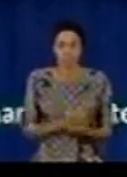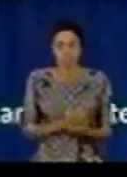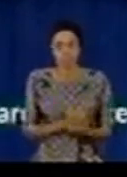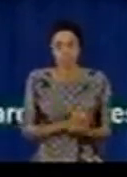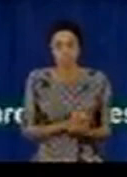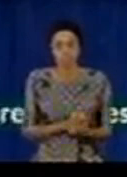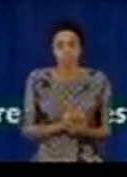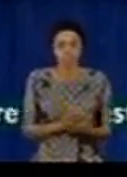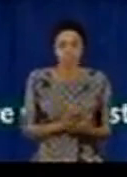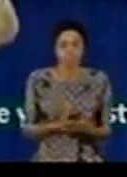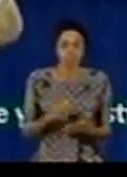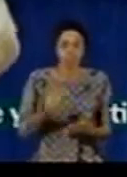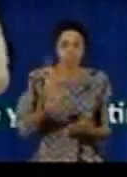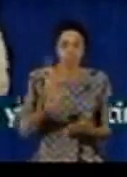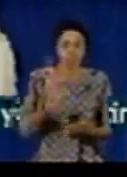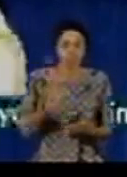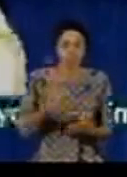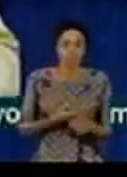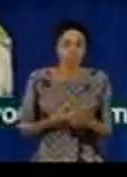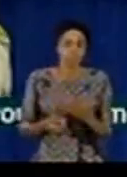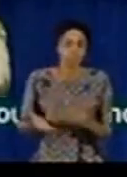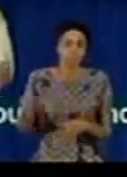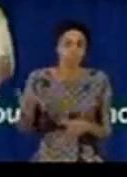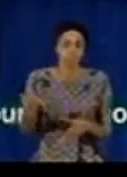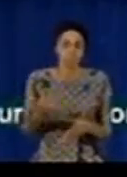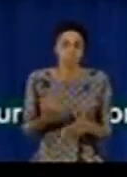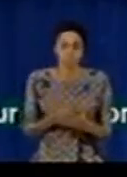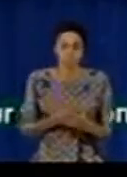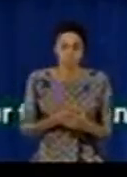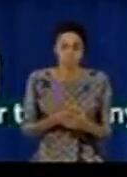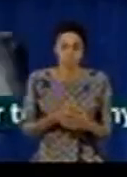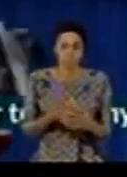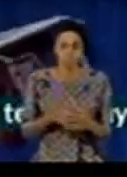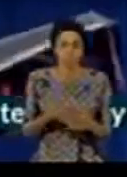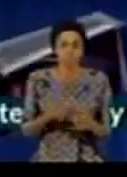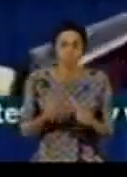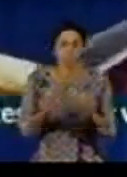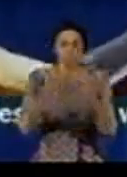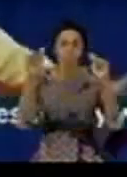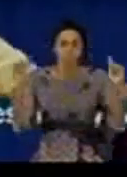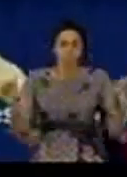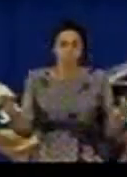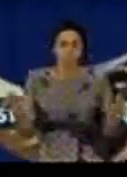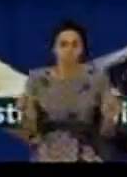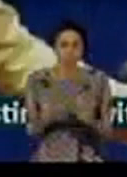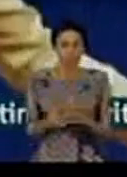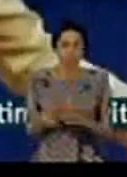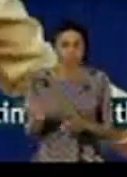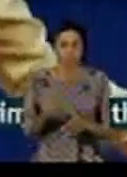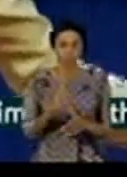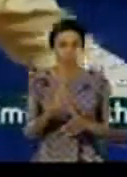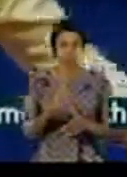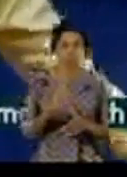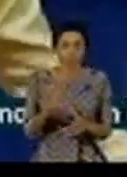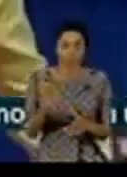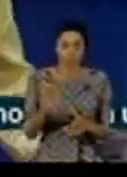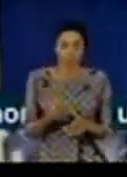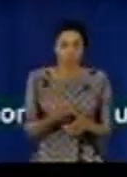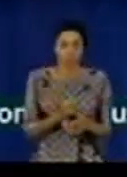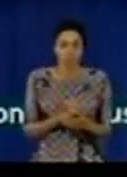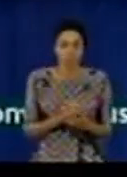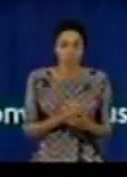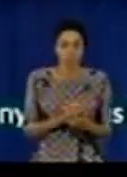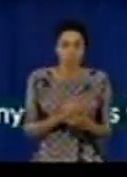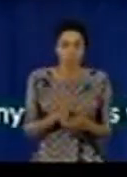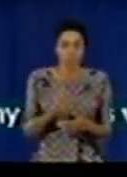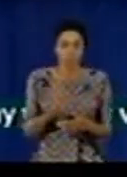ago, in the church, in the altar, where the seat was, rats began to pull there. I thought it